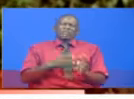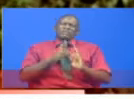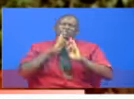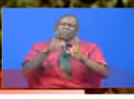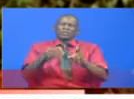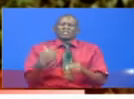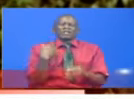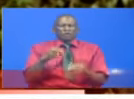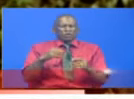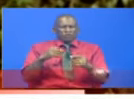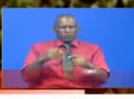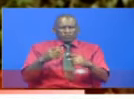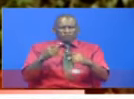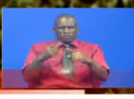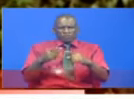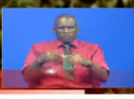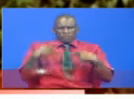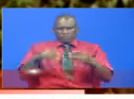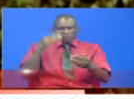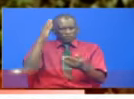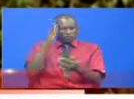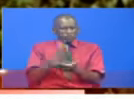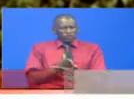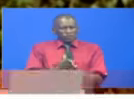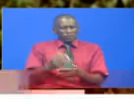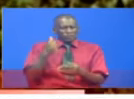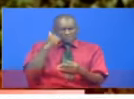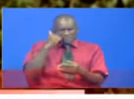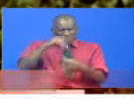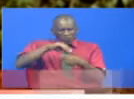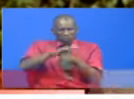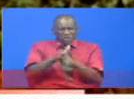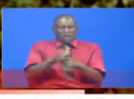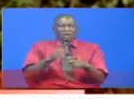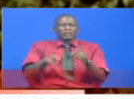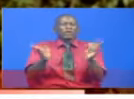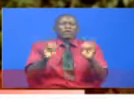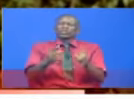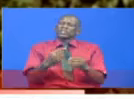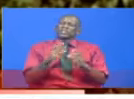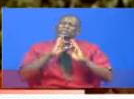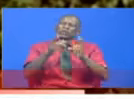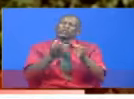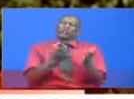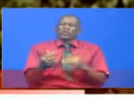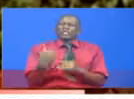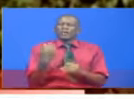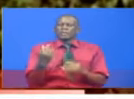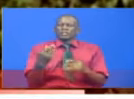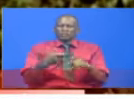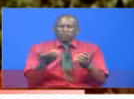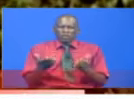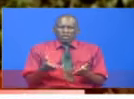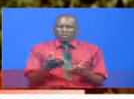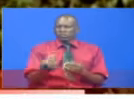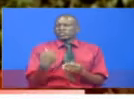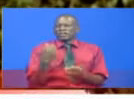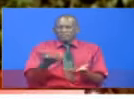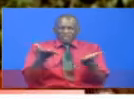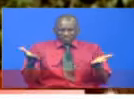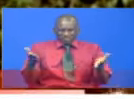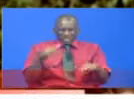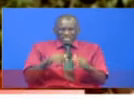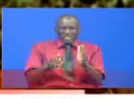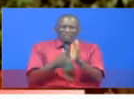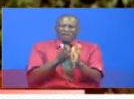positives and not reporting where these samples are coming from. And to say that these numbers are actually available at our